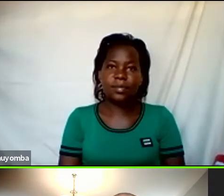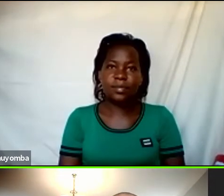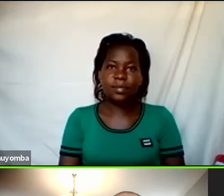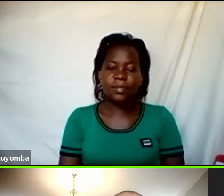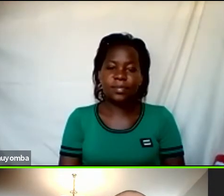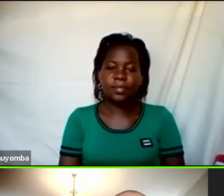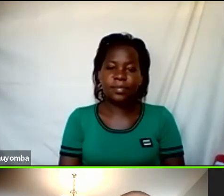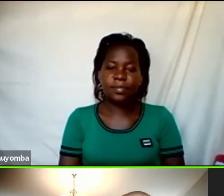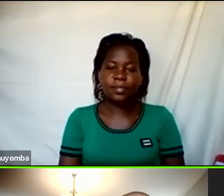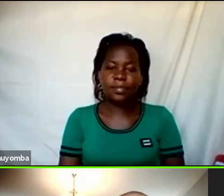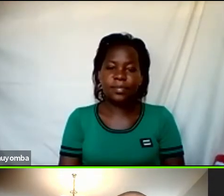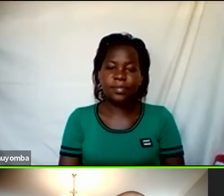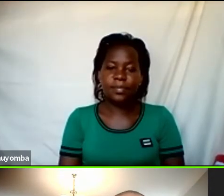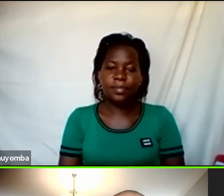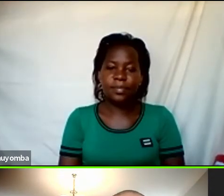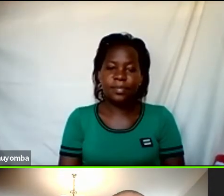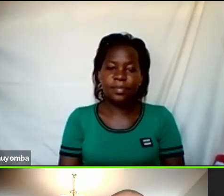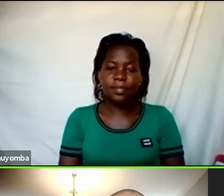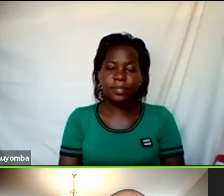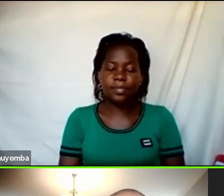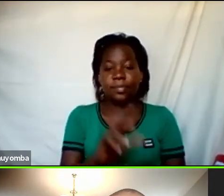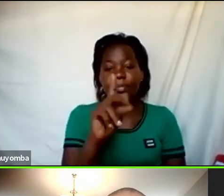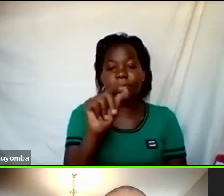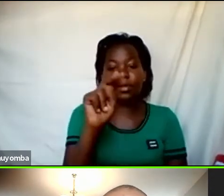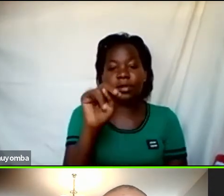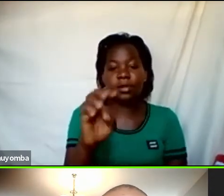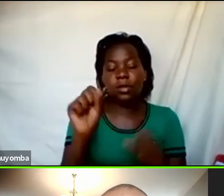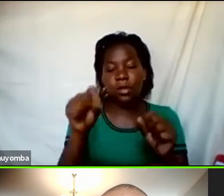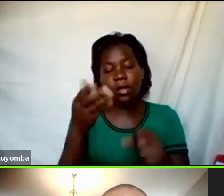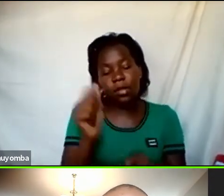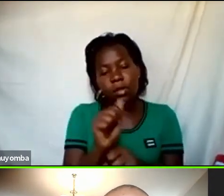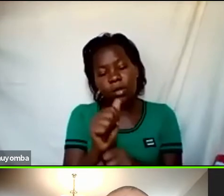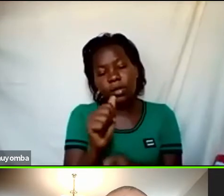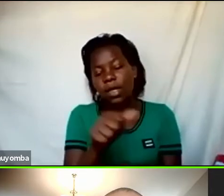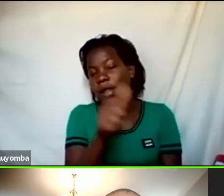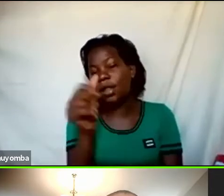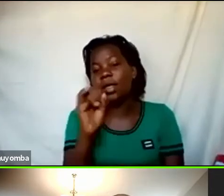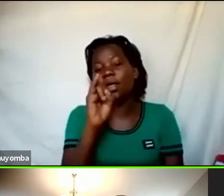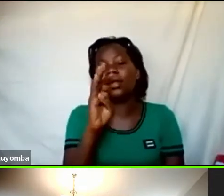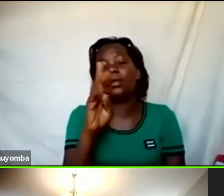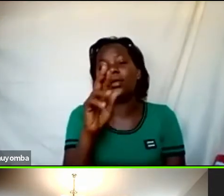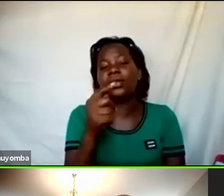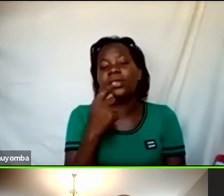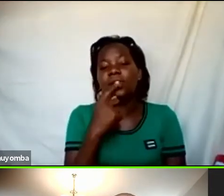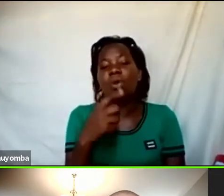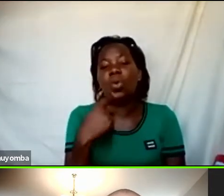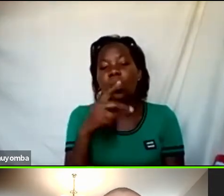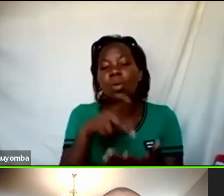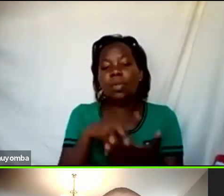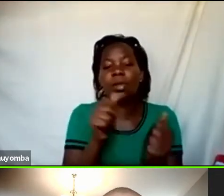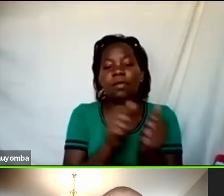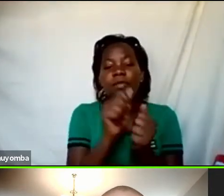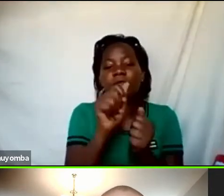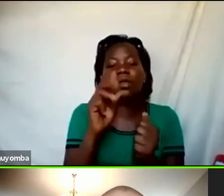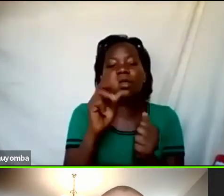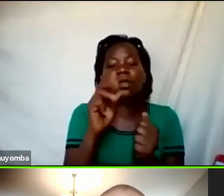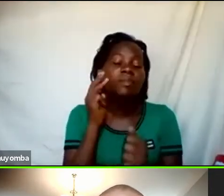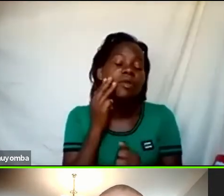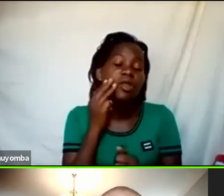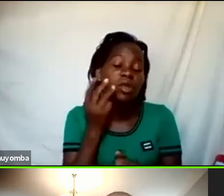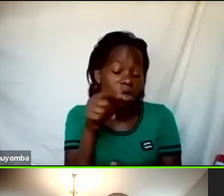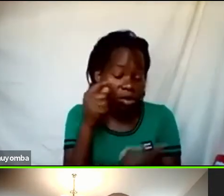that. Ibra, you were saying that there's no one who's going to pay 15 million shillings for a welder in Uganda. Well, guess what? I know someone who is